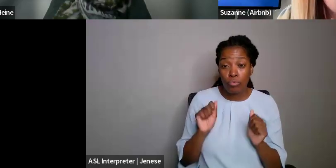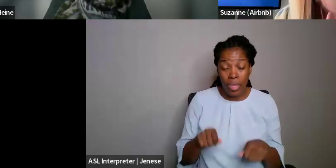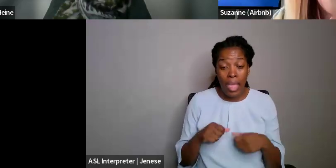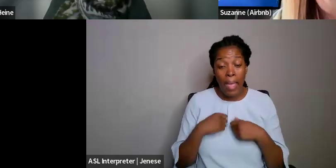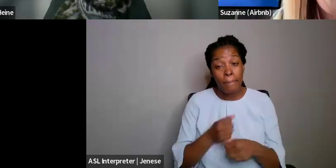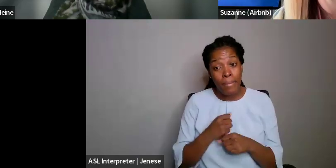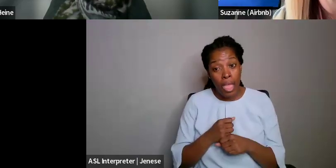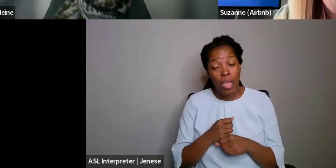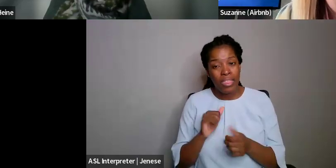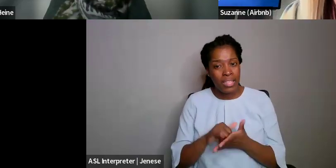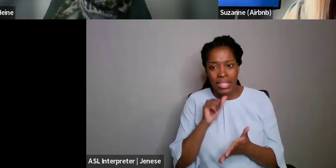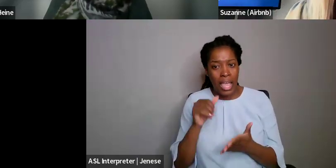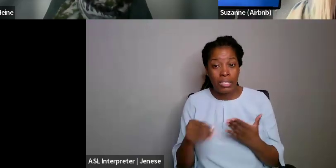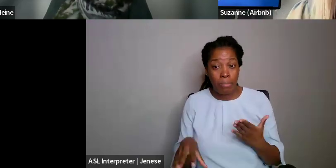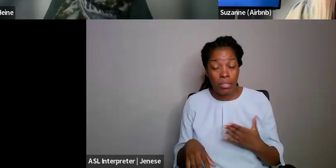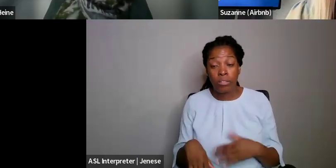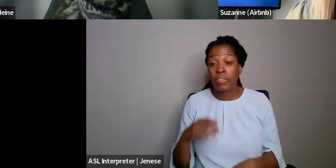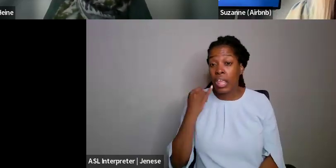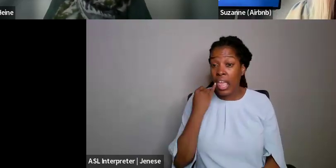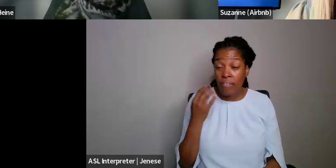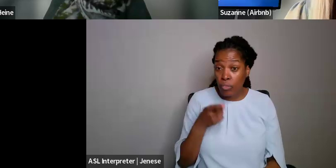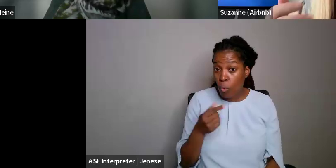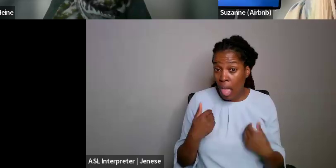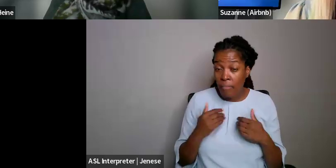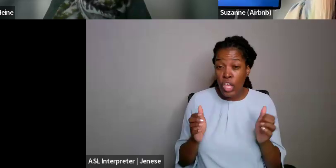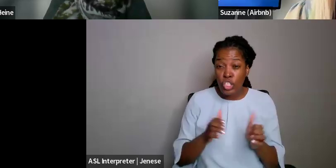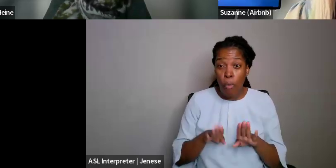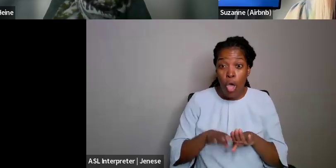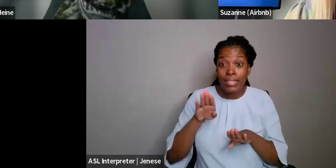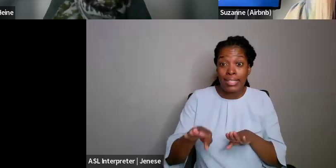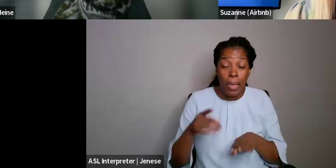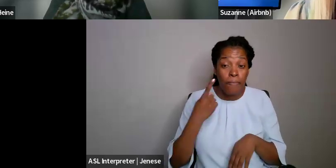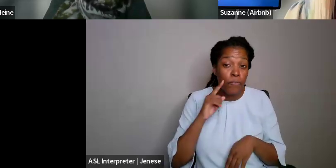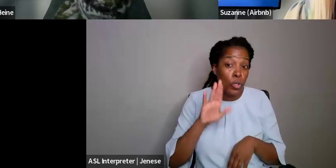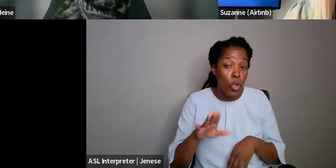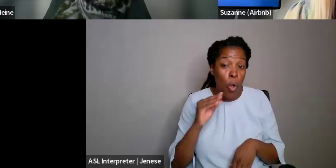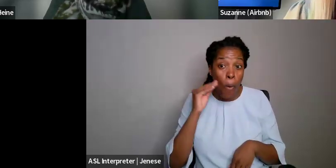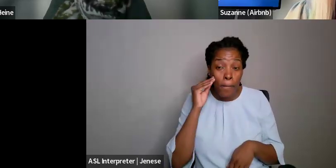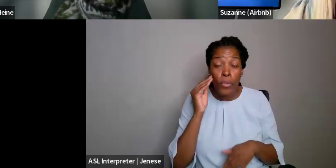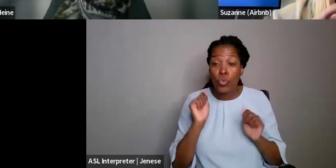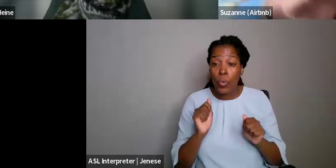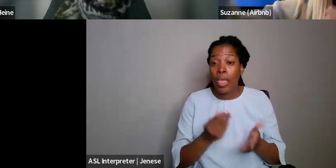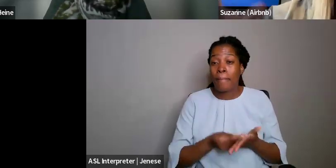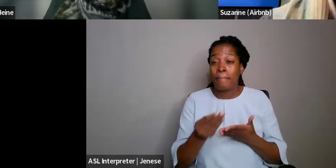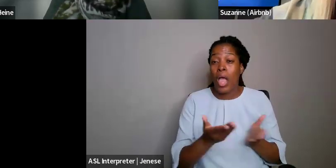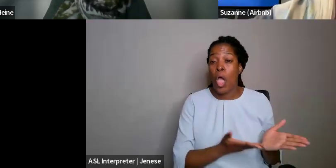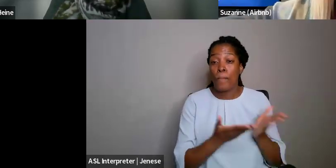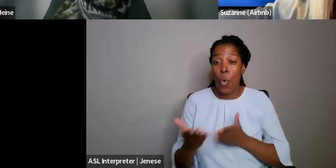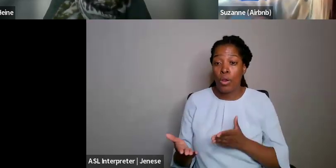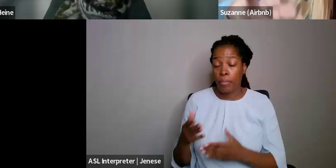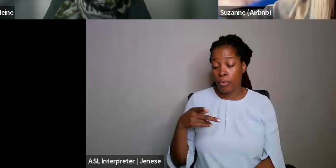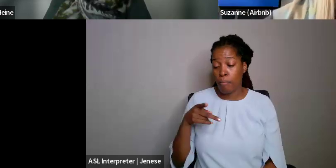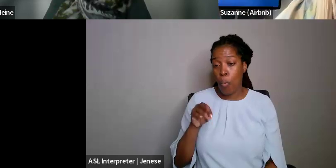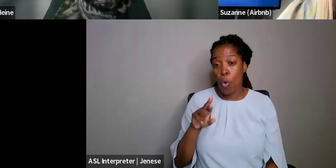If you have like a small step to get into your home, you can buy a portable ramp for $50 on Amazon. You don't have to remodel your entire